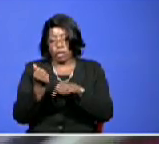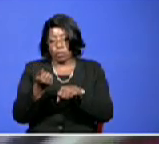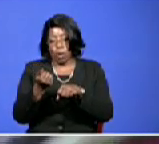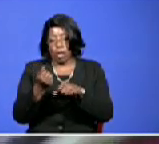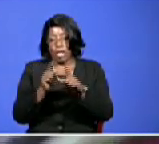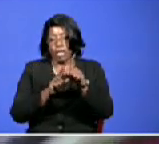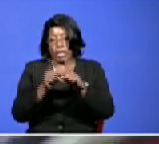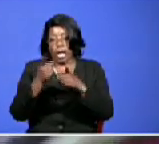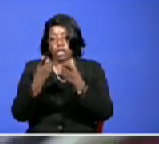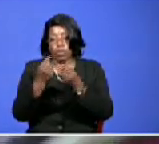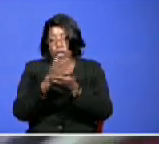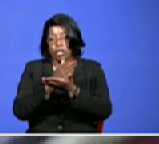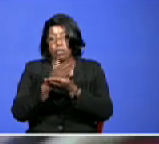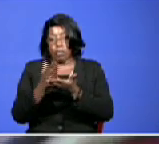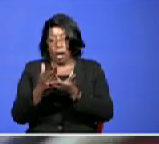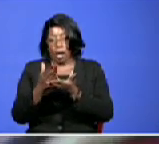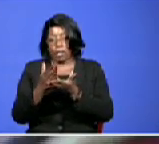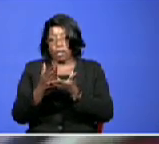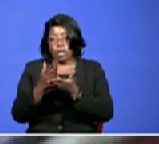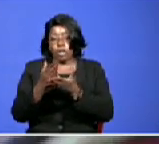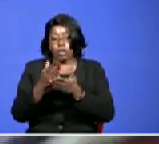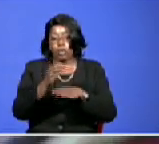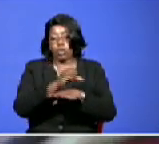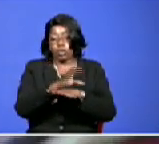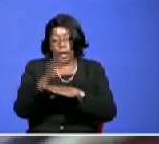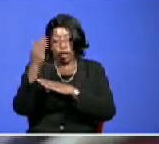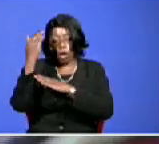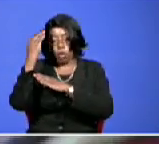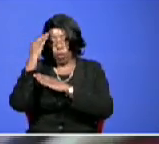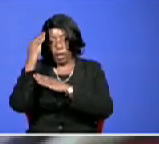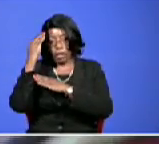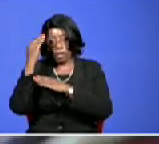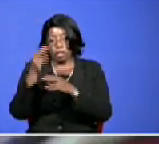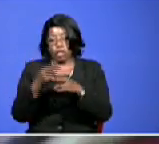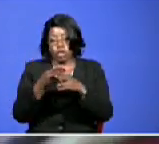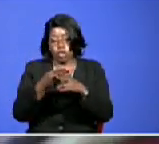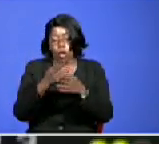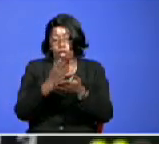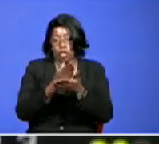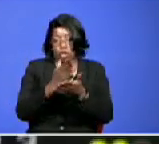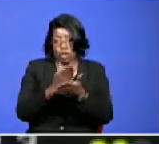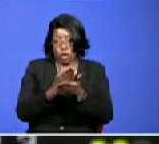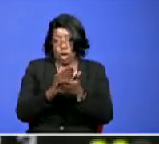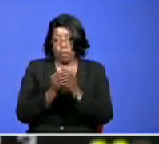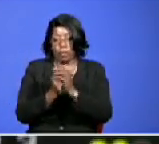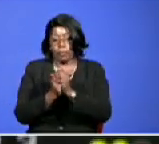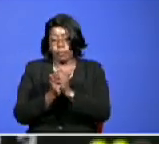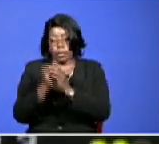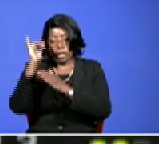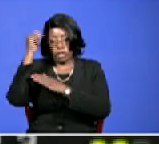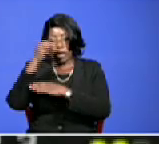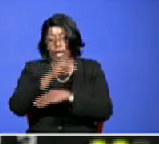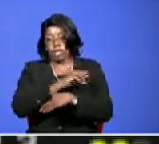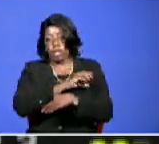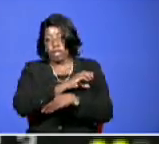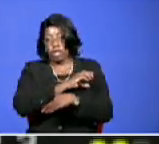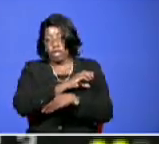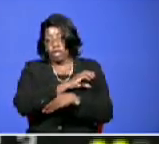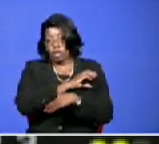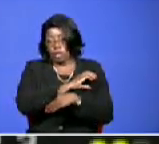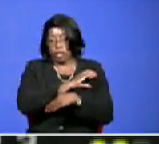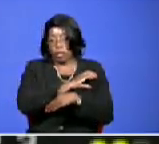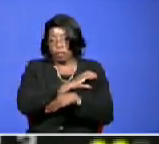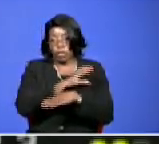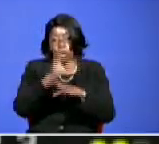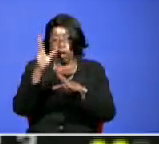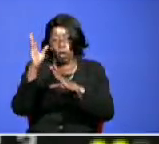his part to spread awareness and garner support. Shortstop prospect in the Miami Marlins organization, Jazz Chisholm, posting this PSA